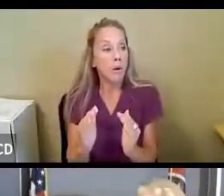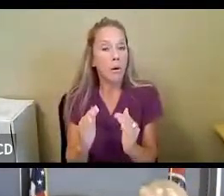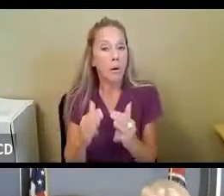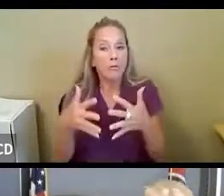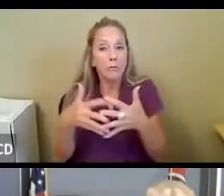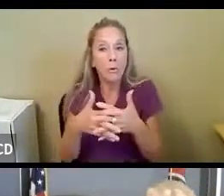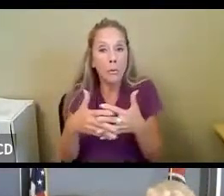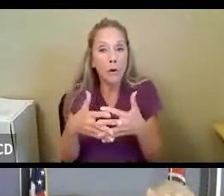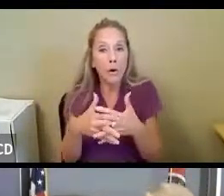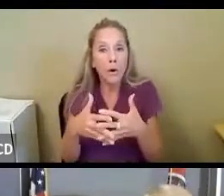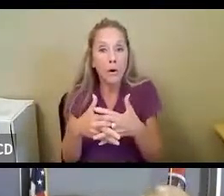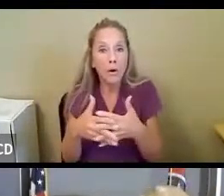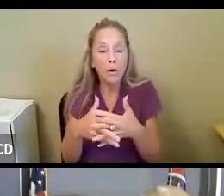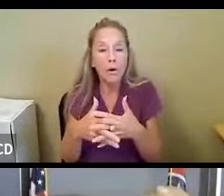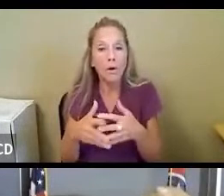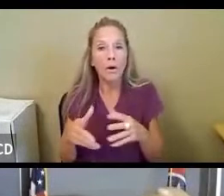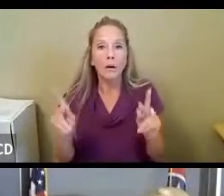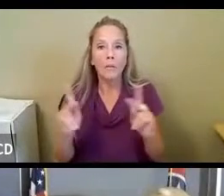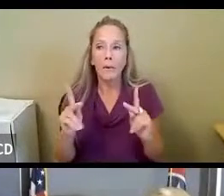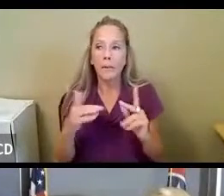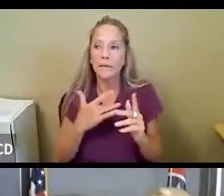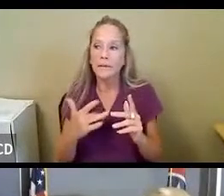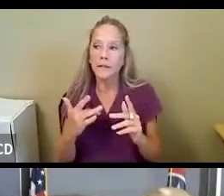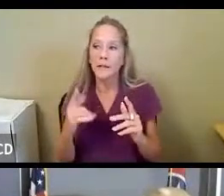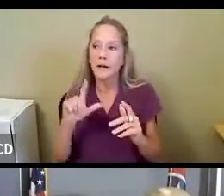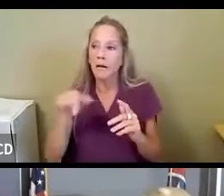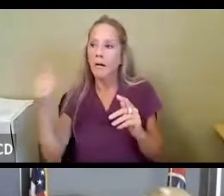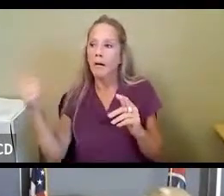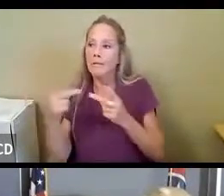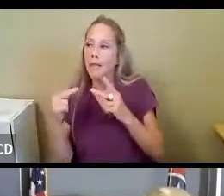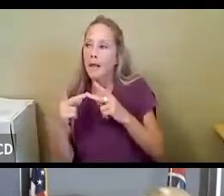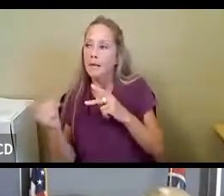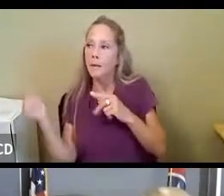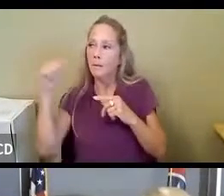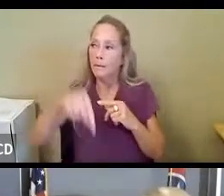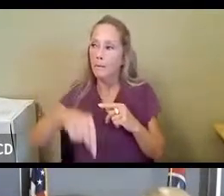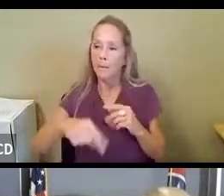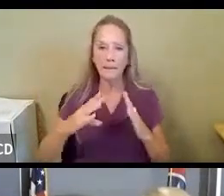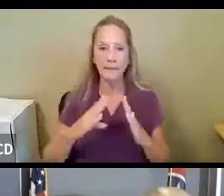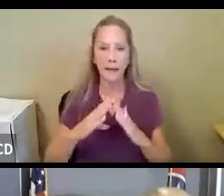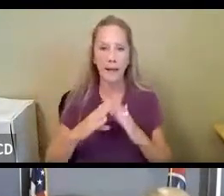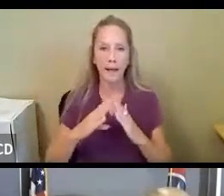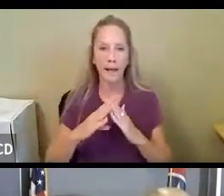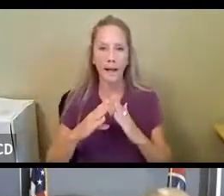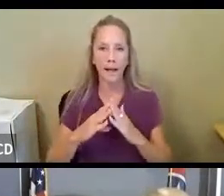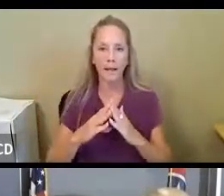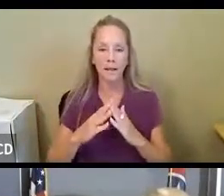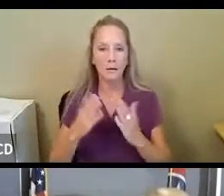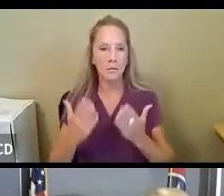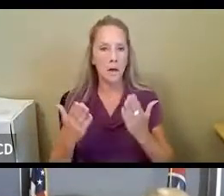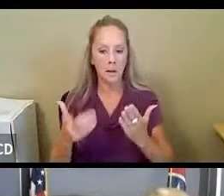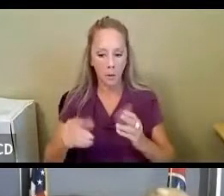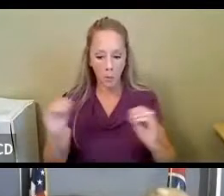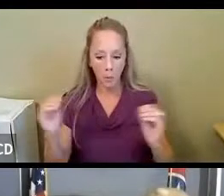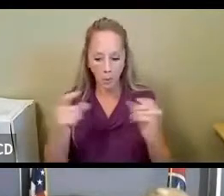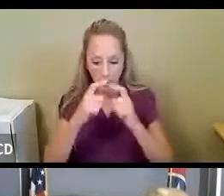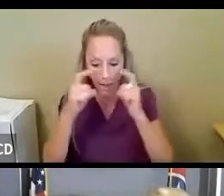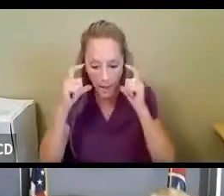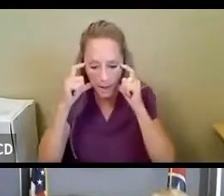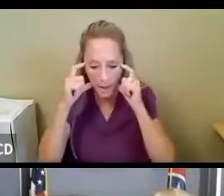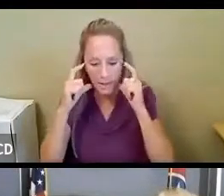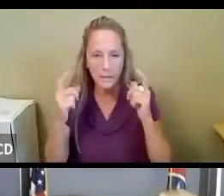many people are going to be coming to town from different places that may not be doing masks. And I do think it's